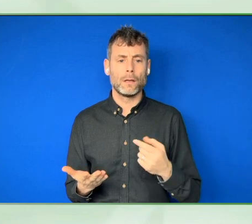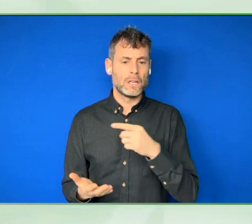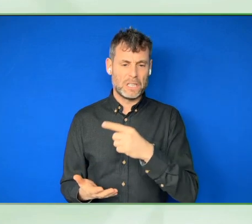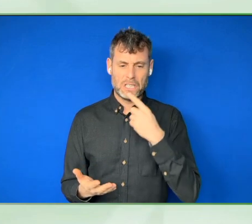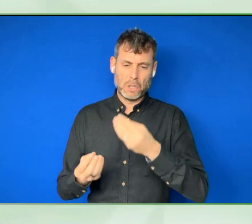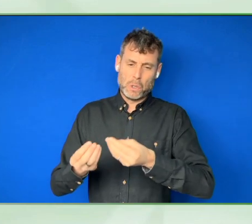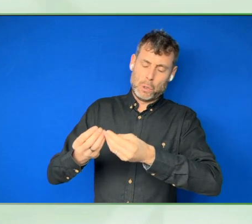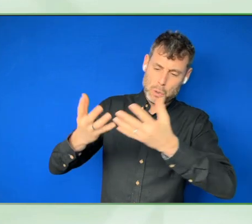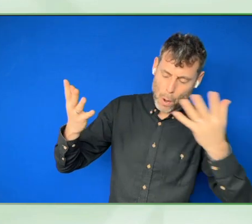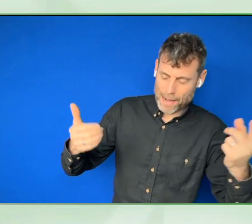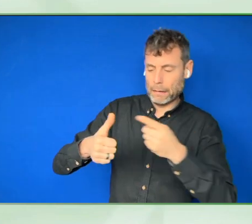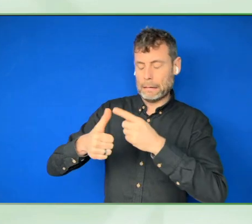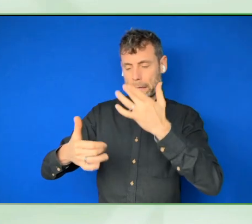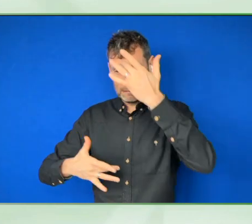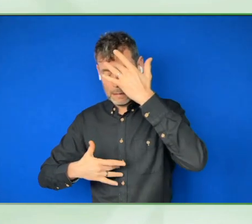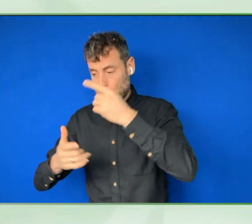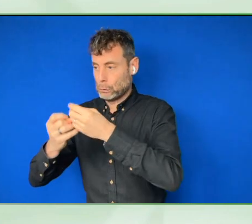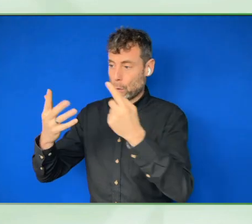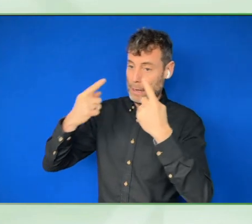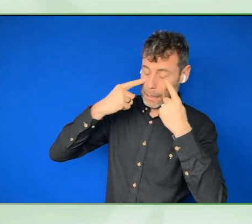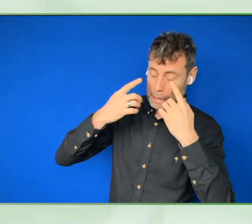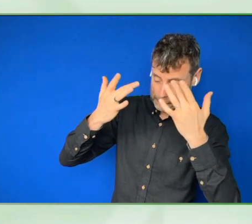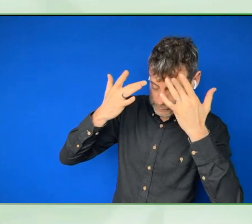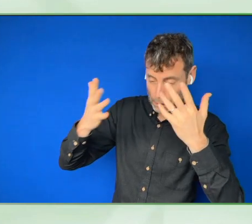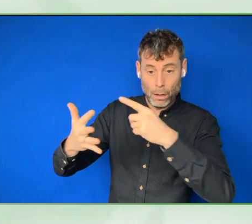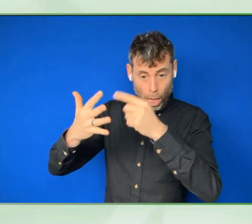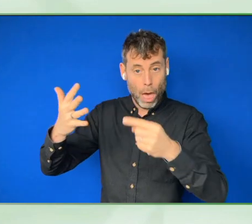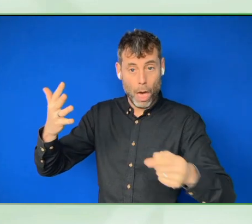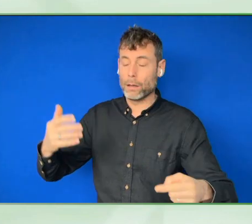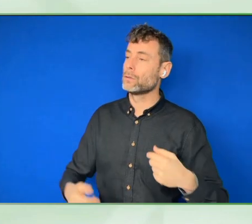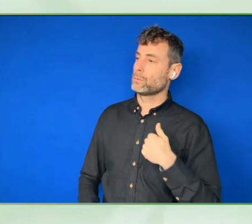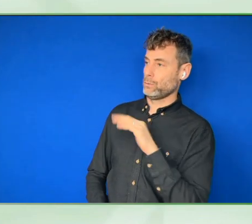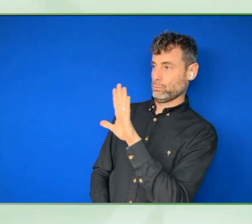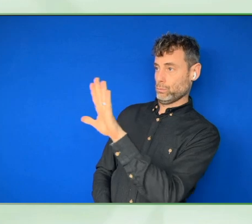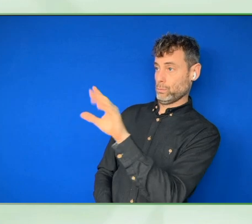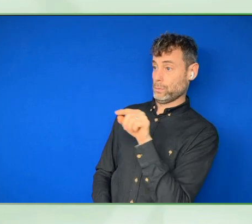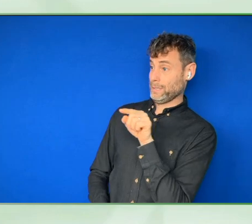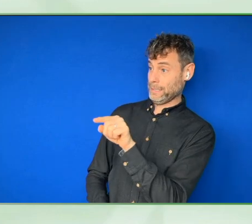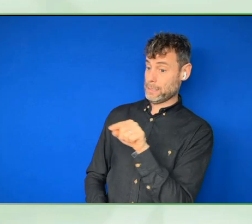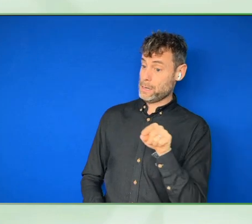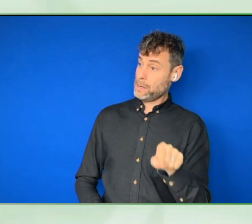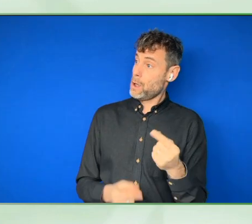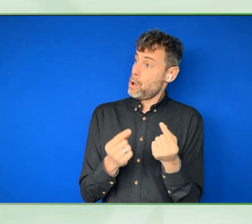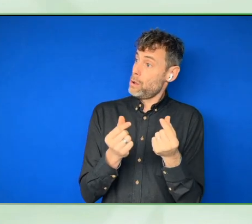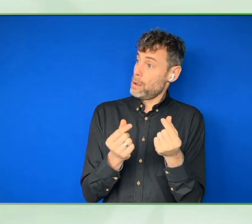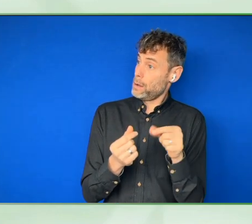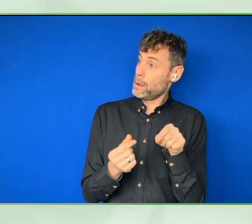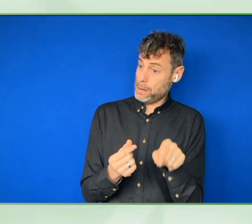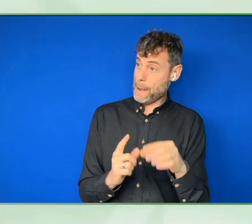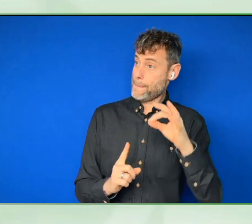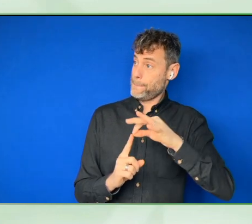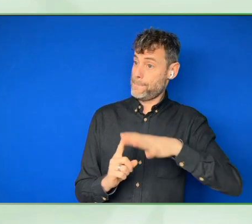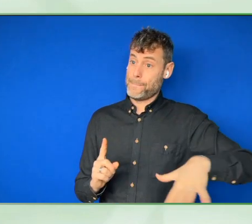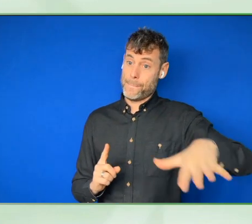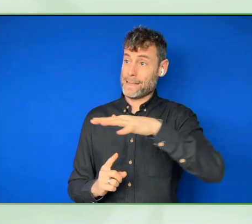so many refractive errors, I said only one thing, that the burden of blindness in Pakistan is 8 billion per